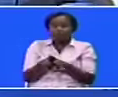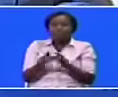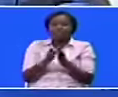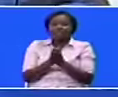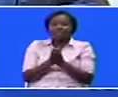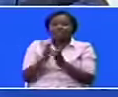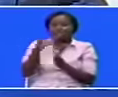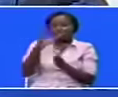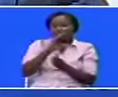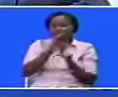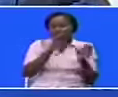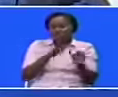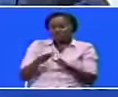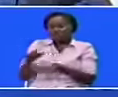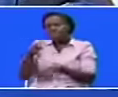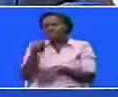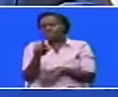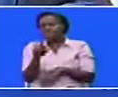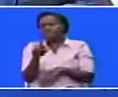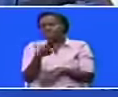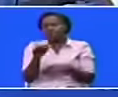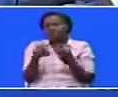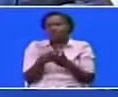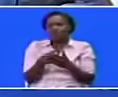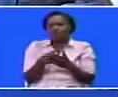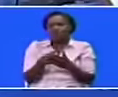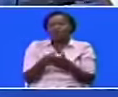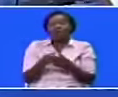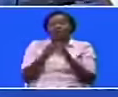and other leaders who are also here. From here, I'm Robert Wanyonyi, returning.